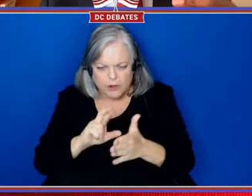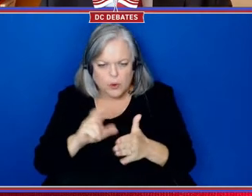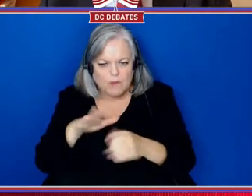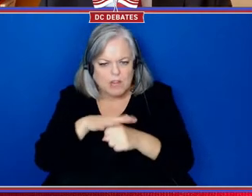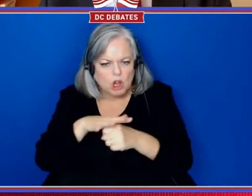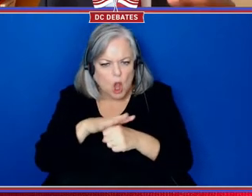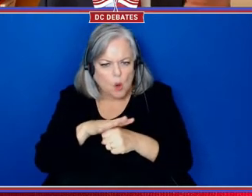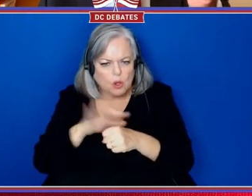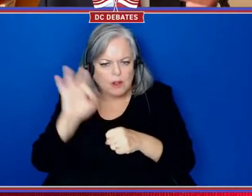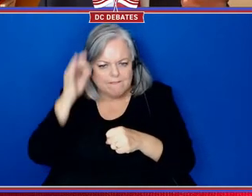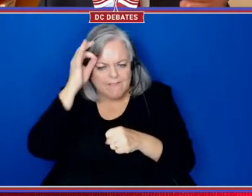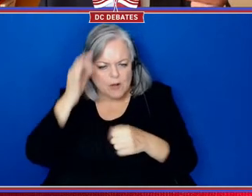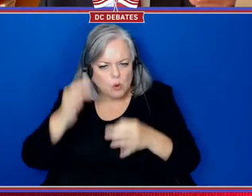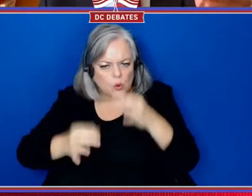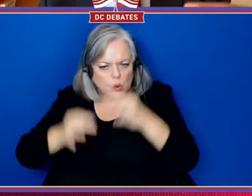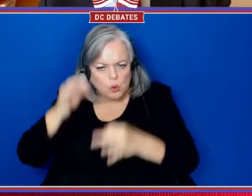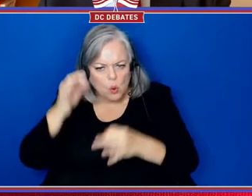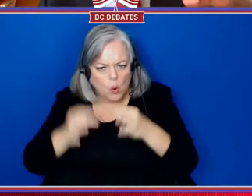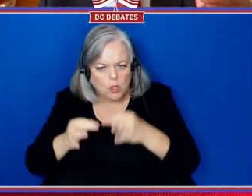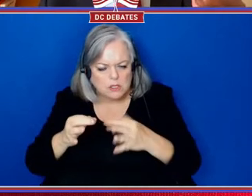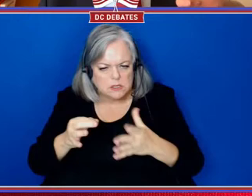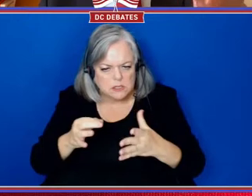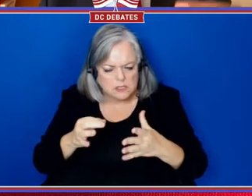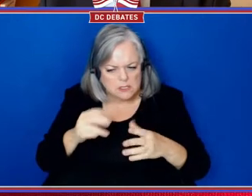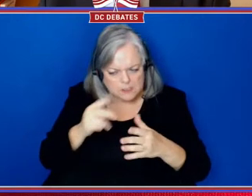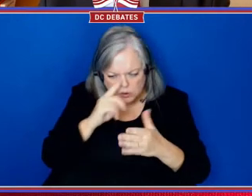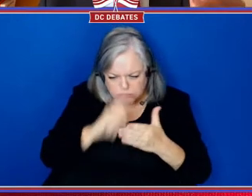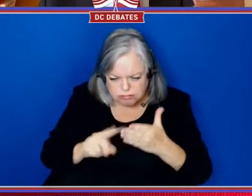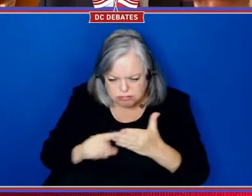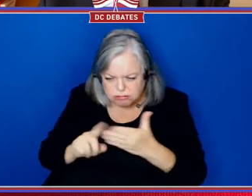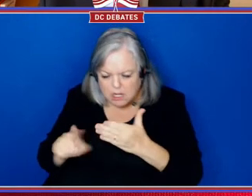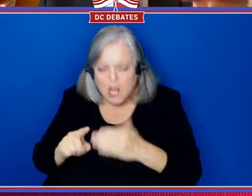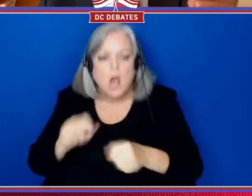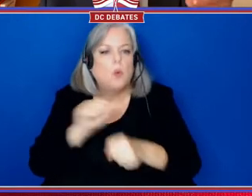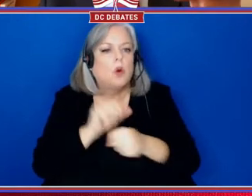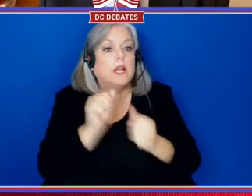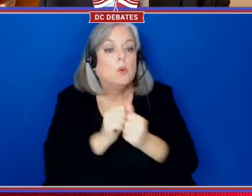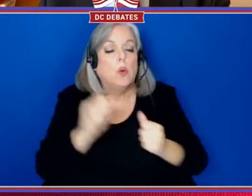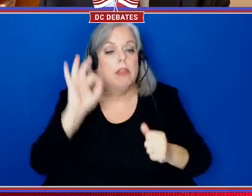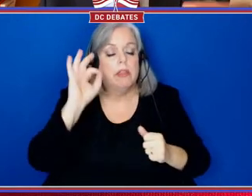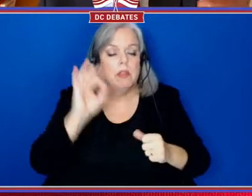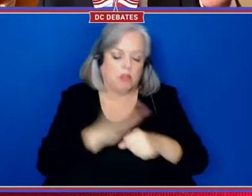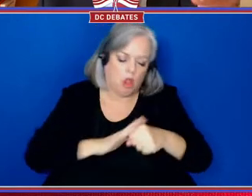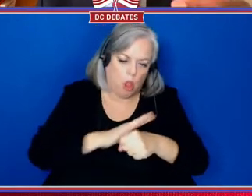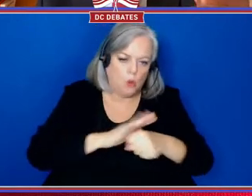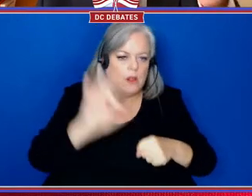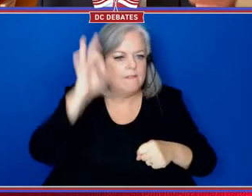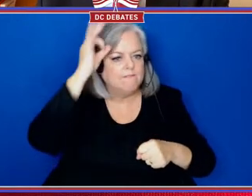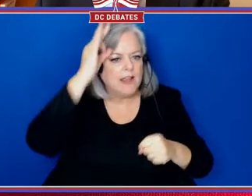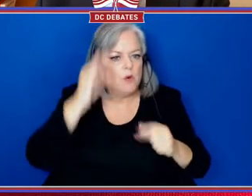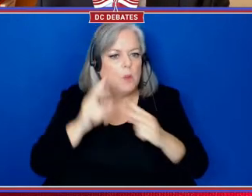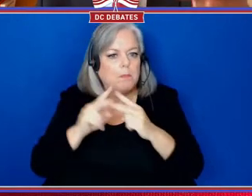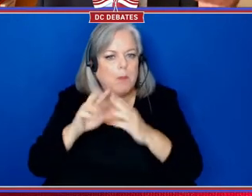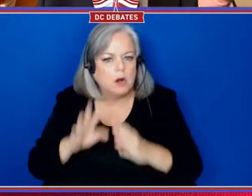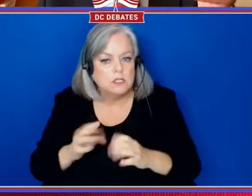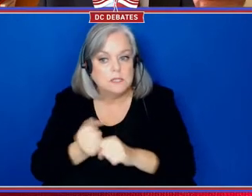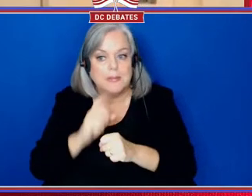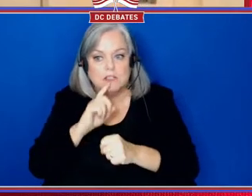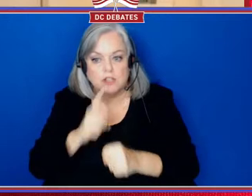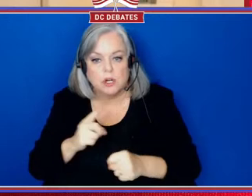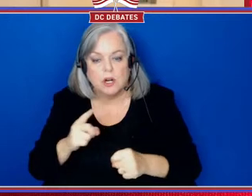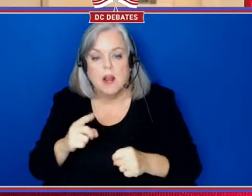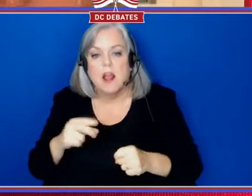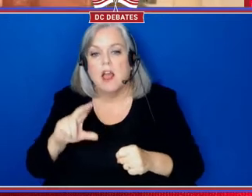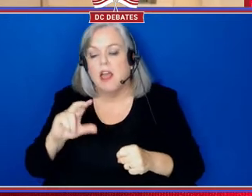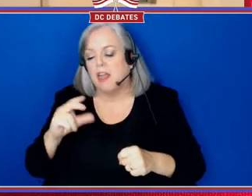on in our city, and working with our local and federal partners to ensure that ghost guns are a thing of the past. I will